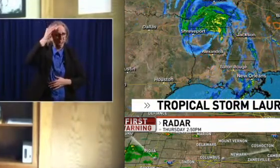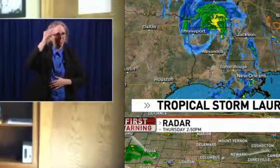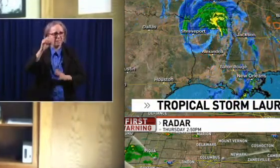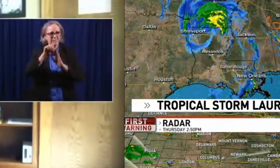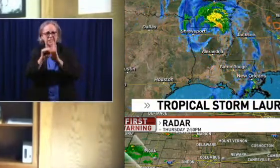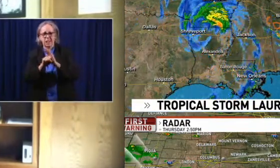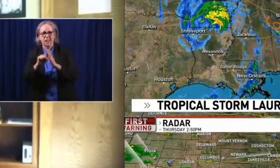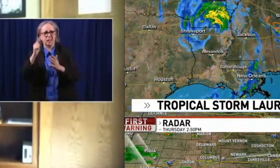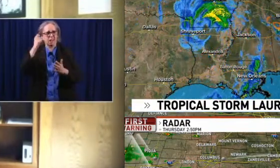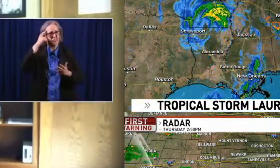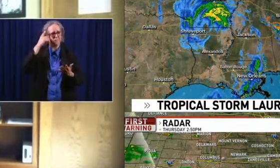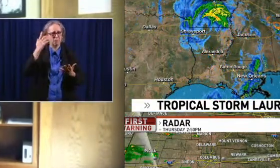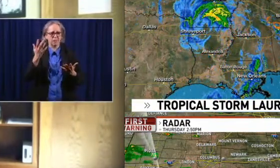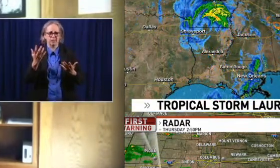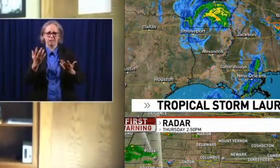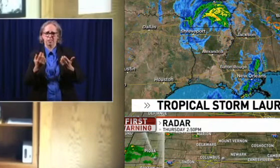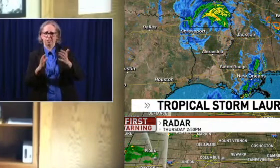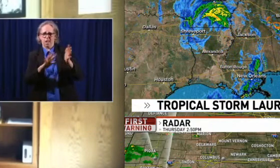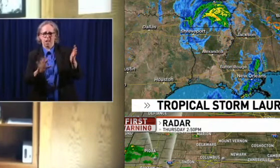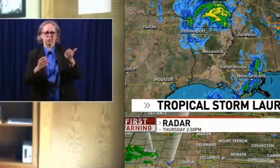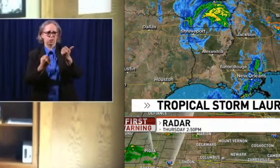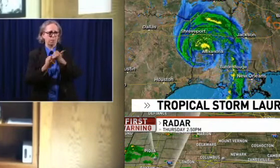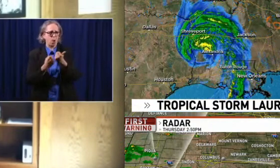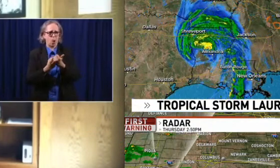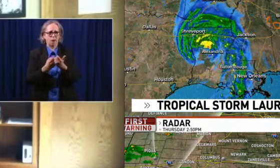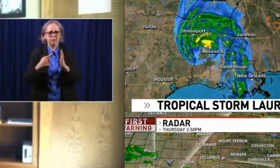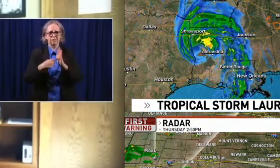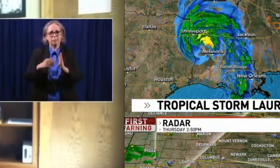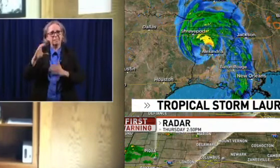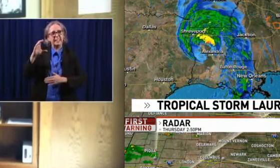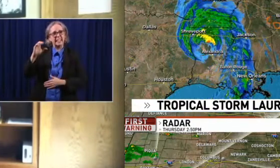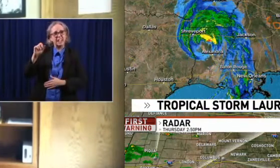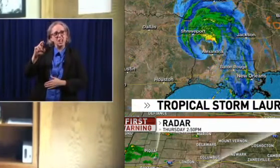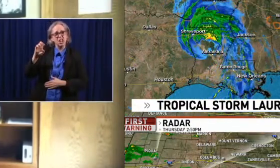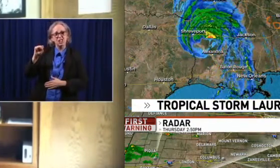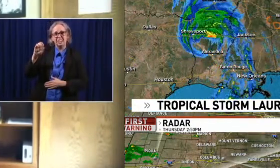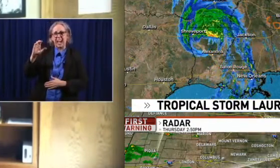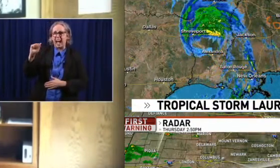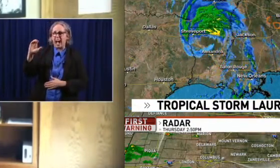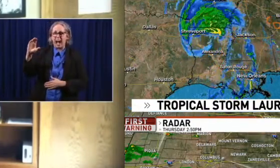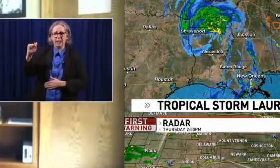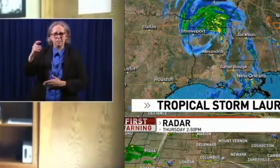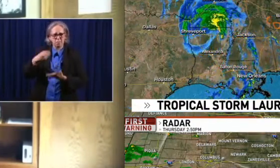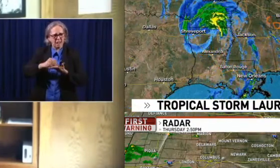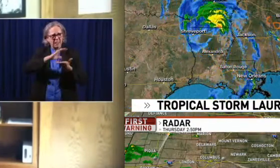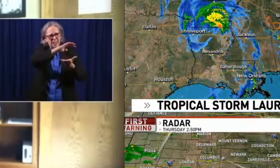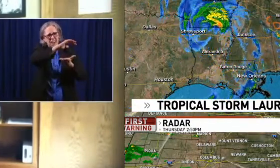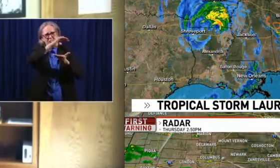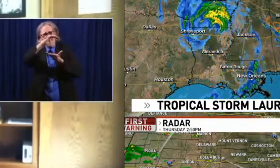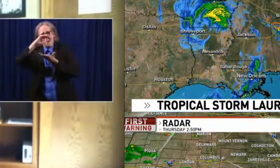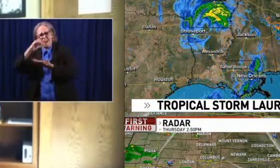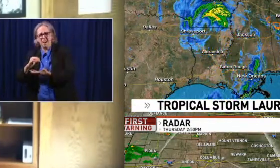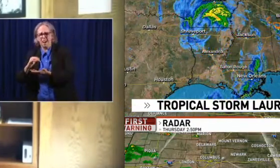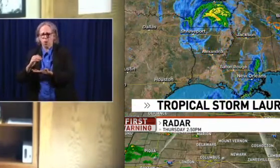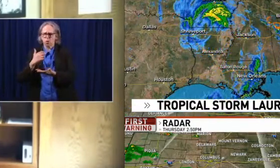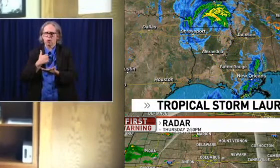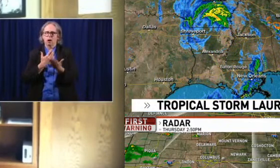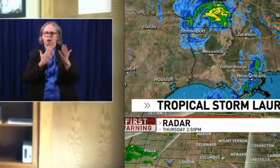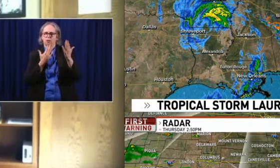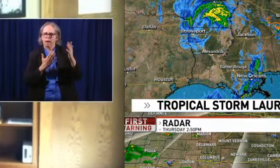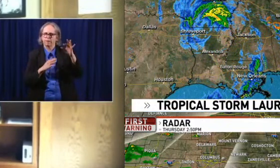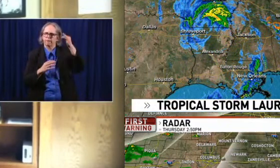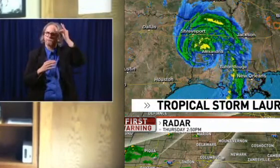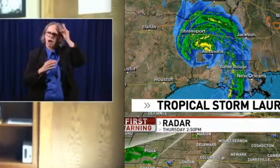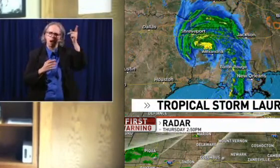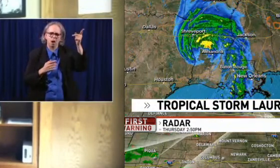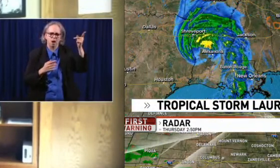been able to help us with, because it's expensive putting all these protocols in place. The first CARES